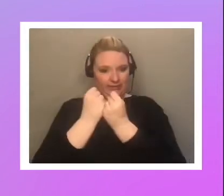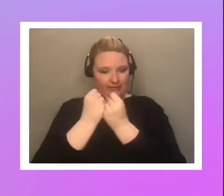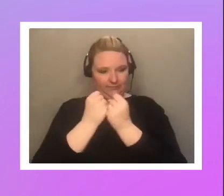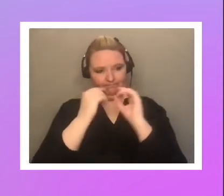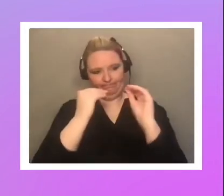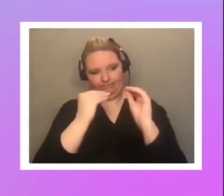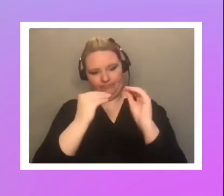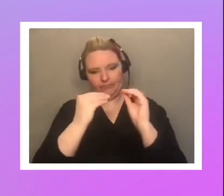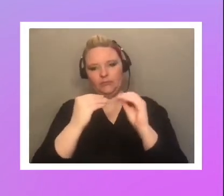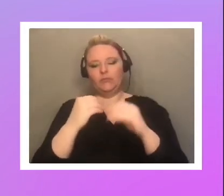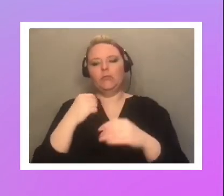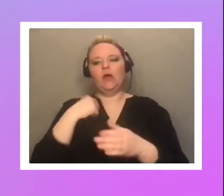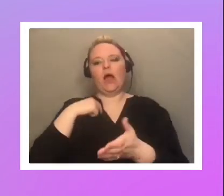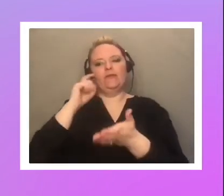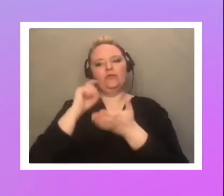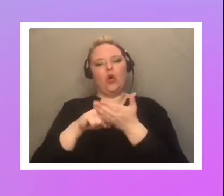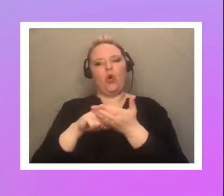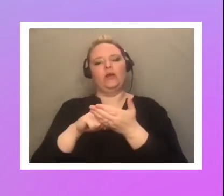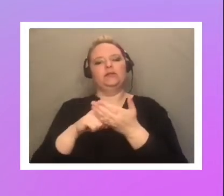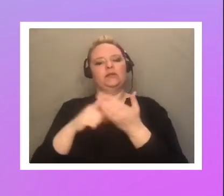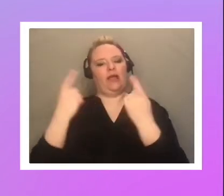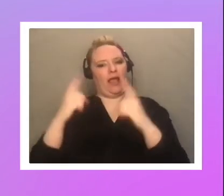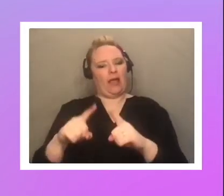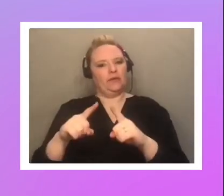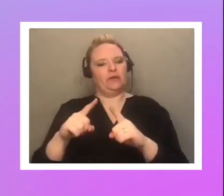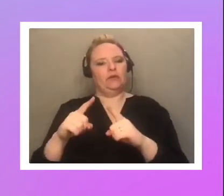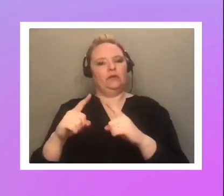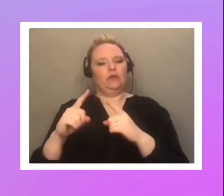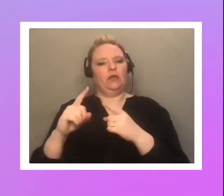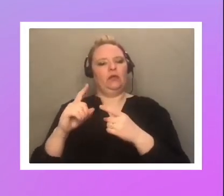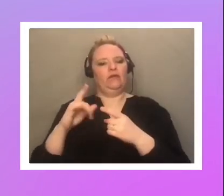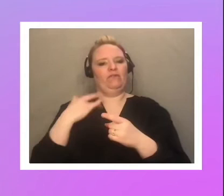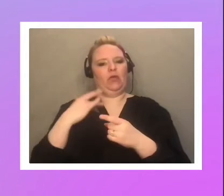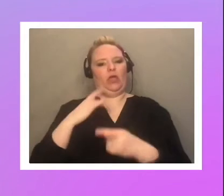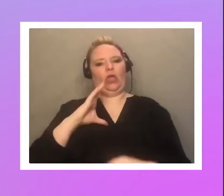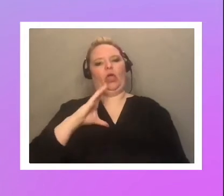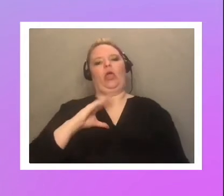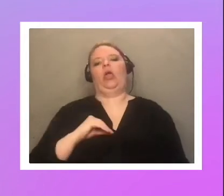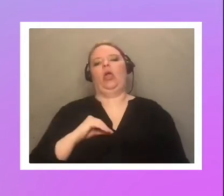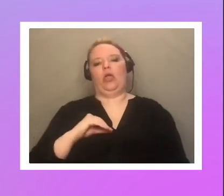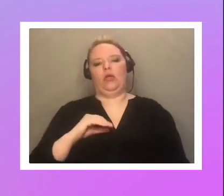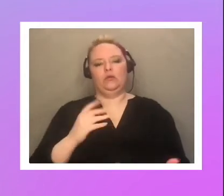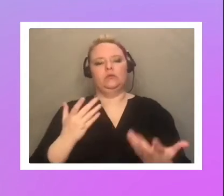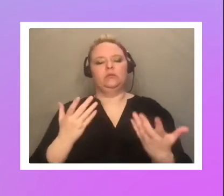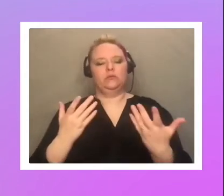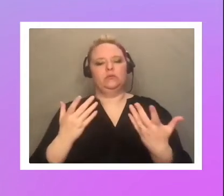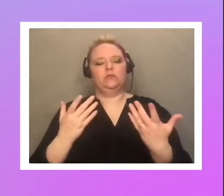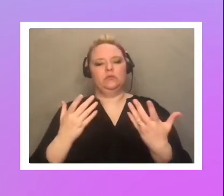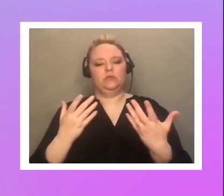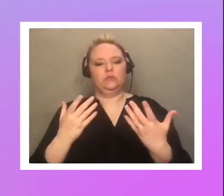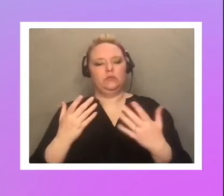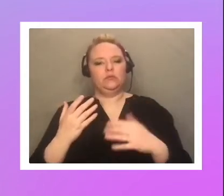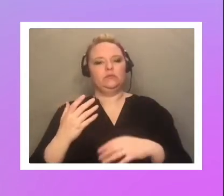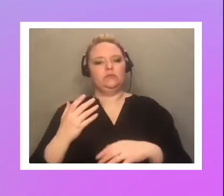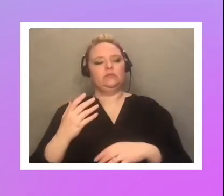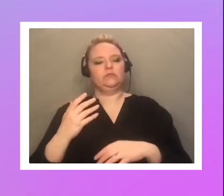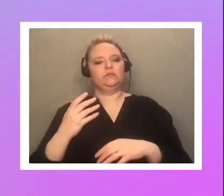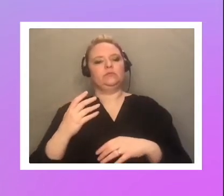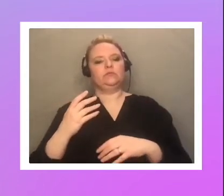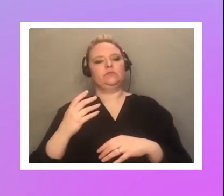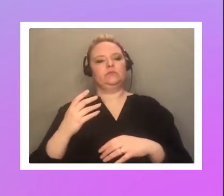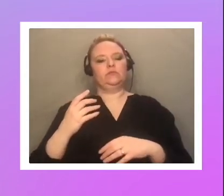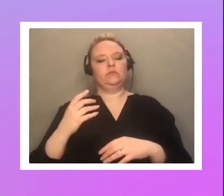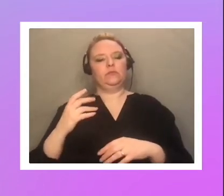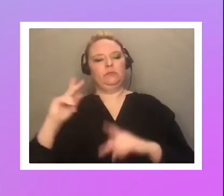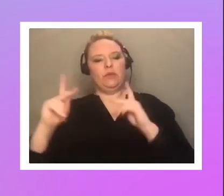I've seen how demoralizing this work can be sometimes. People, when they learn